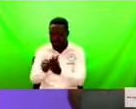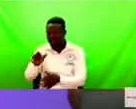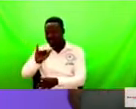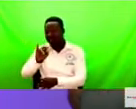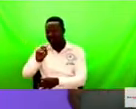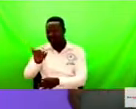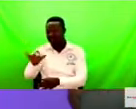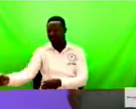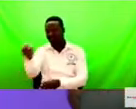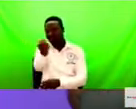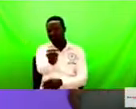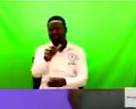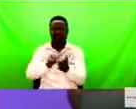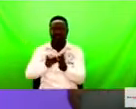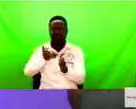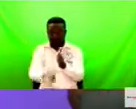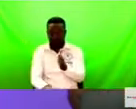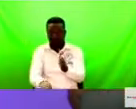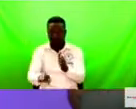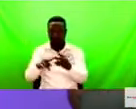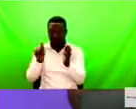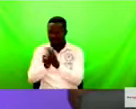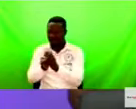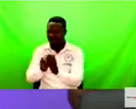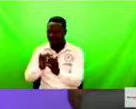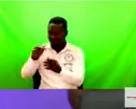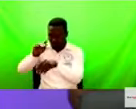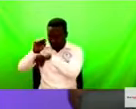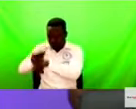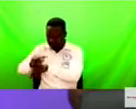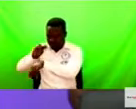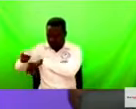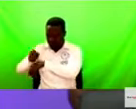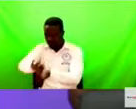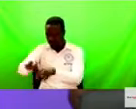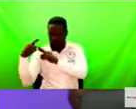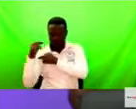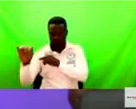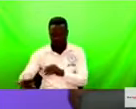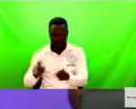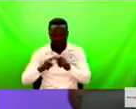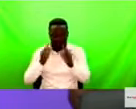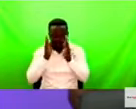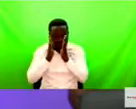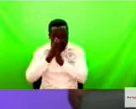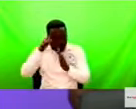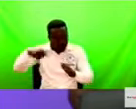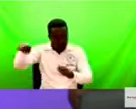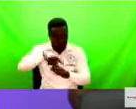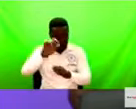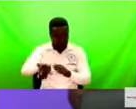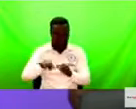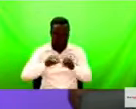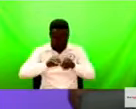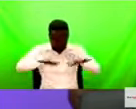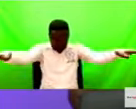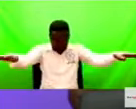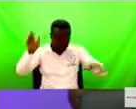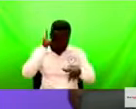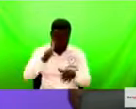proper for the traditional ministries. But the prayer we will pray for them will be across board.